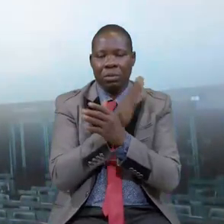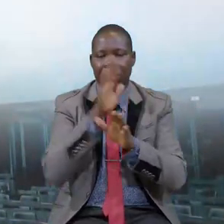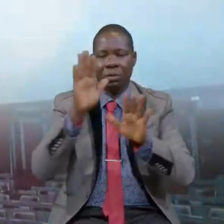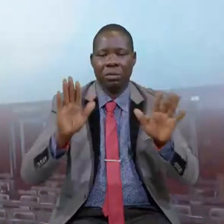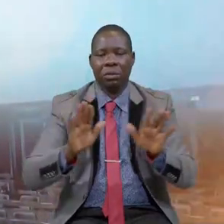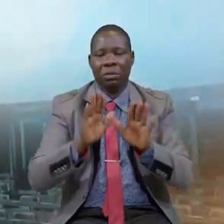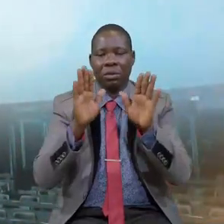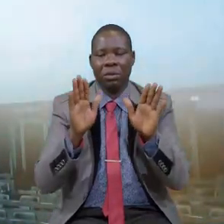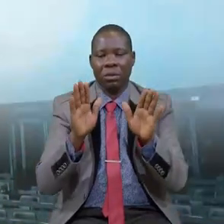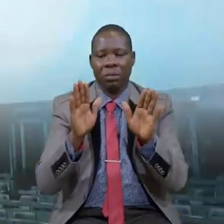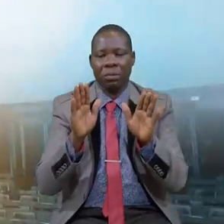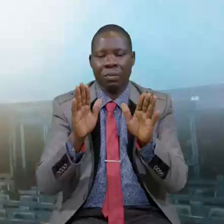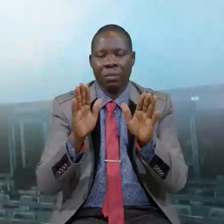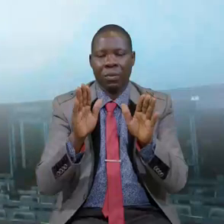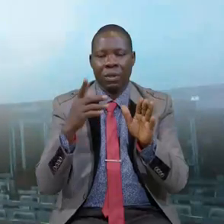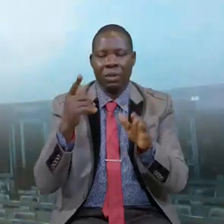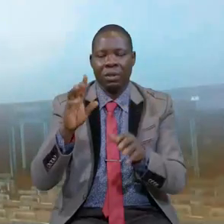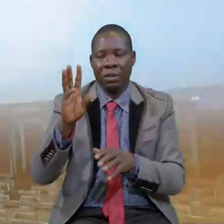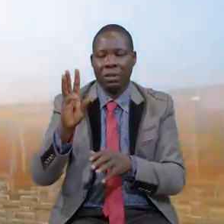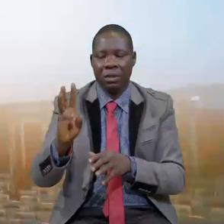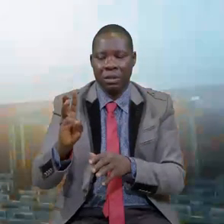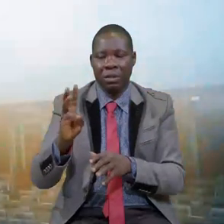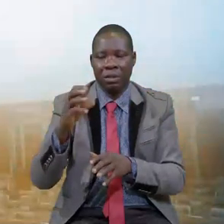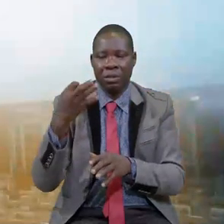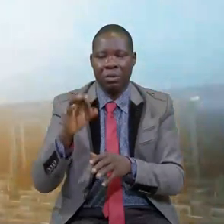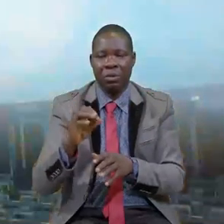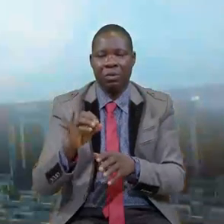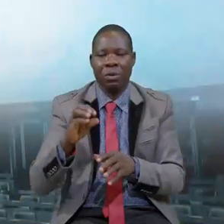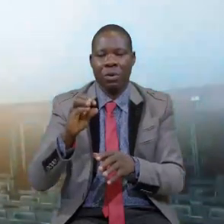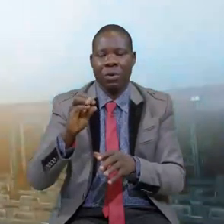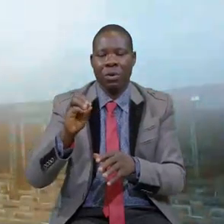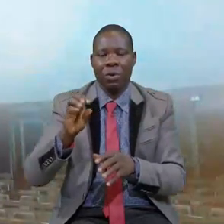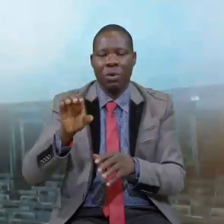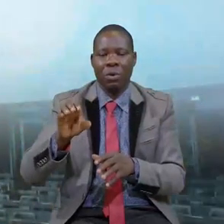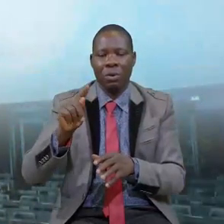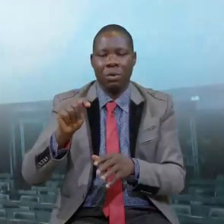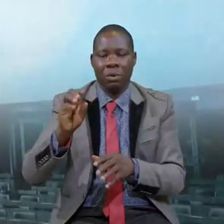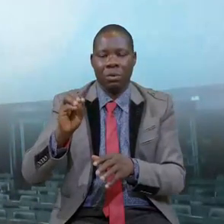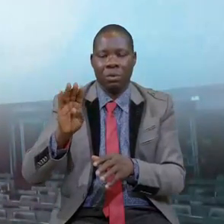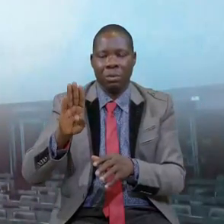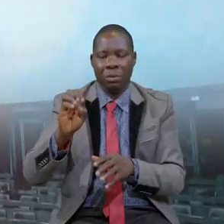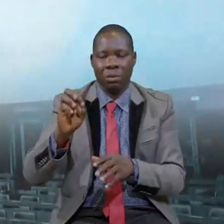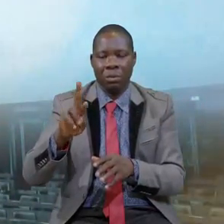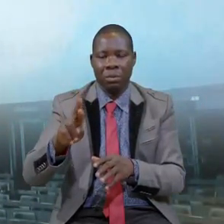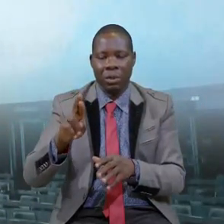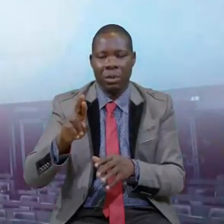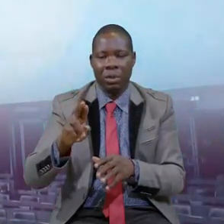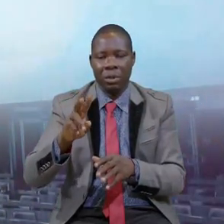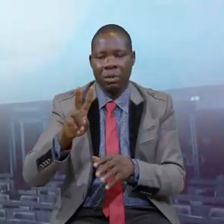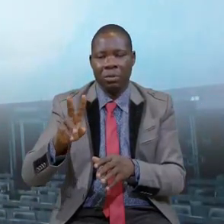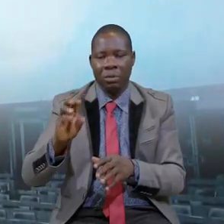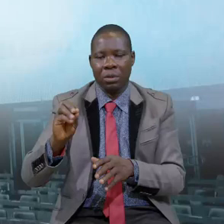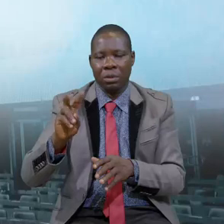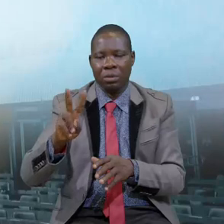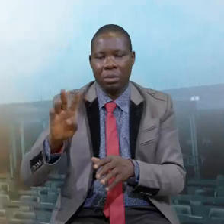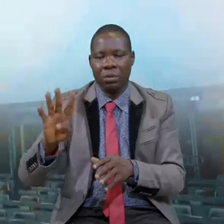the 6th of October, 2024, in all our